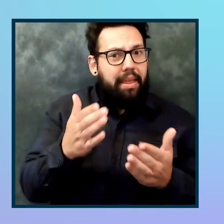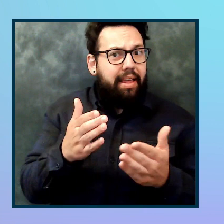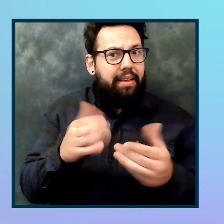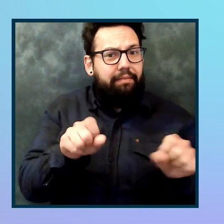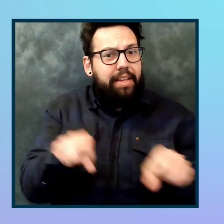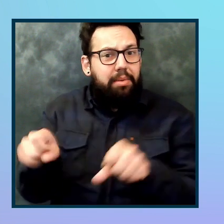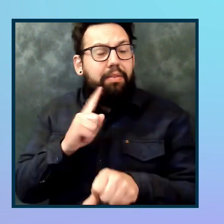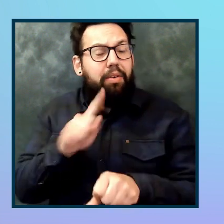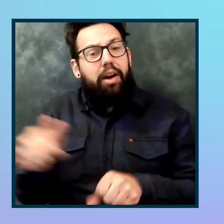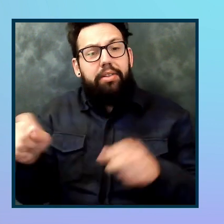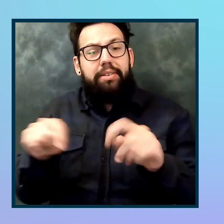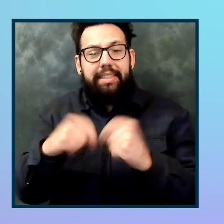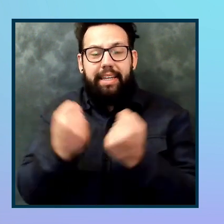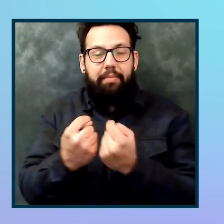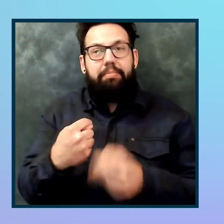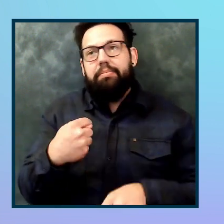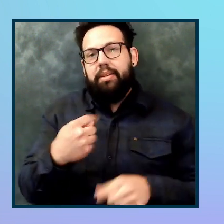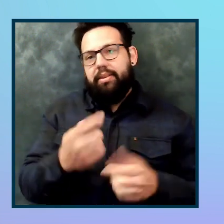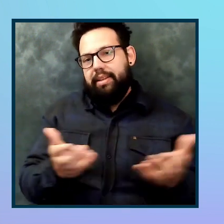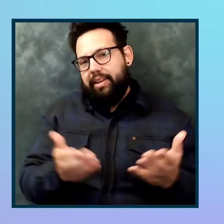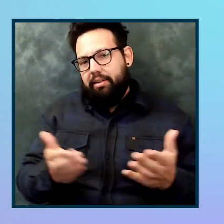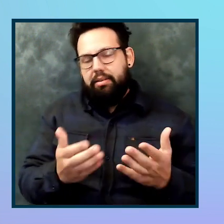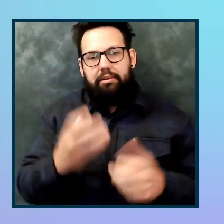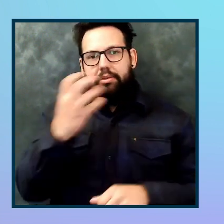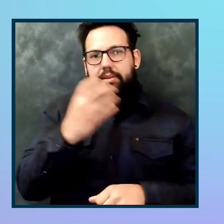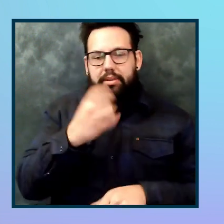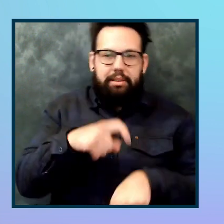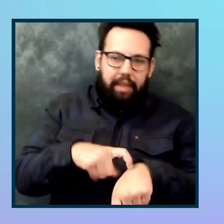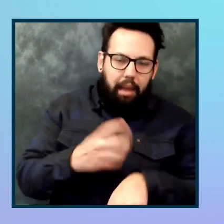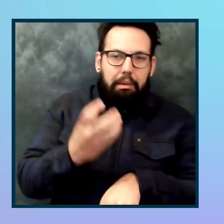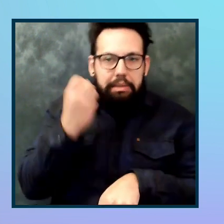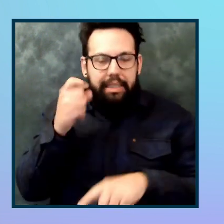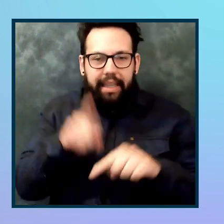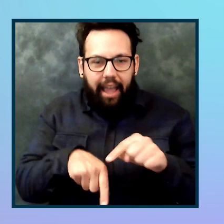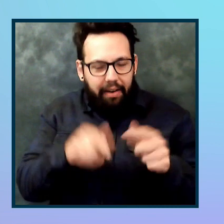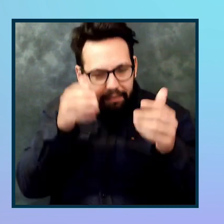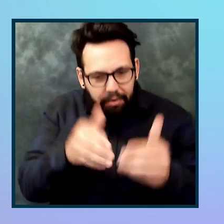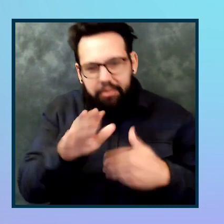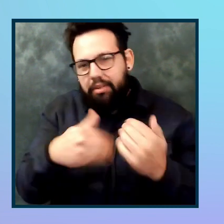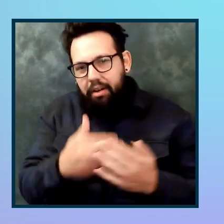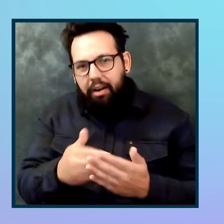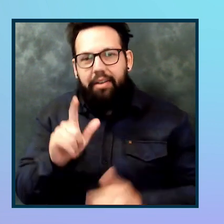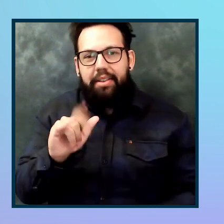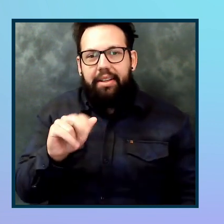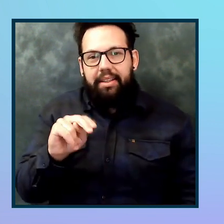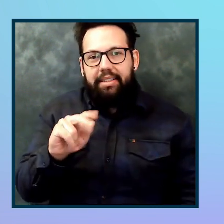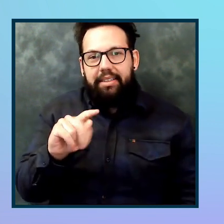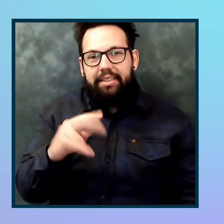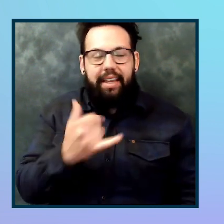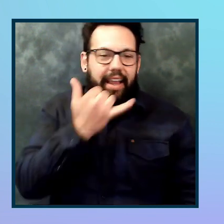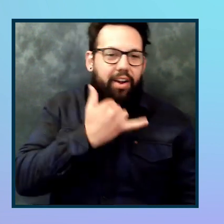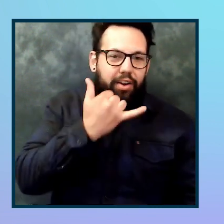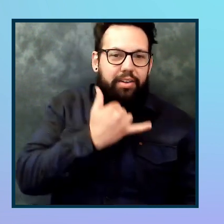all of the linting errors that we see from the AX6E, which could be an indicator for just